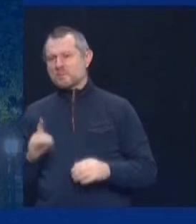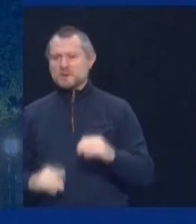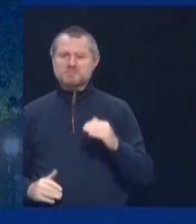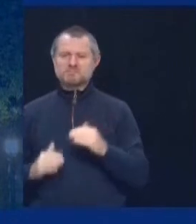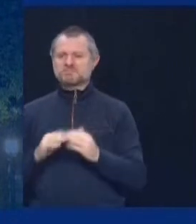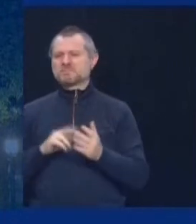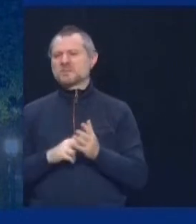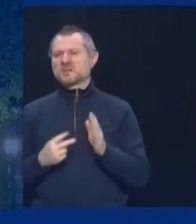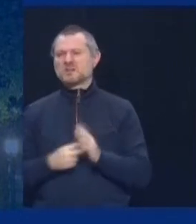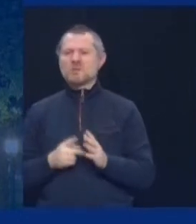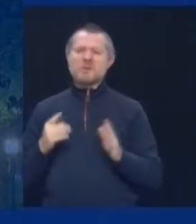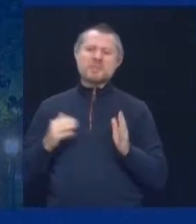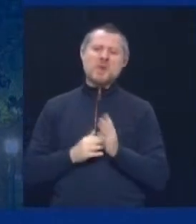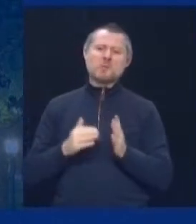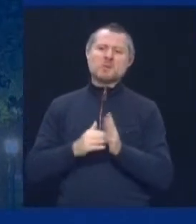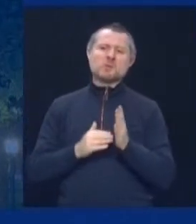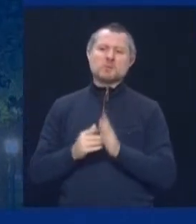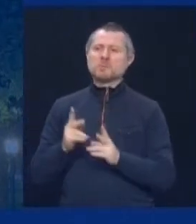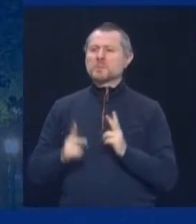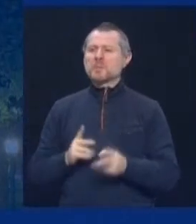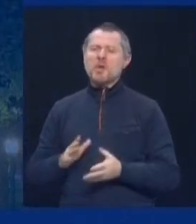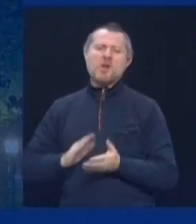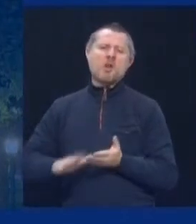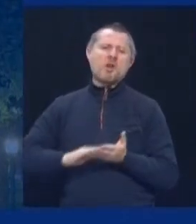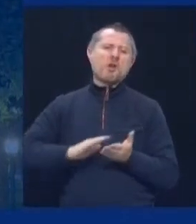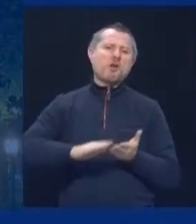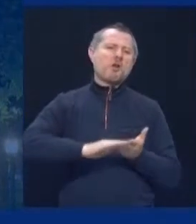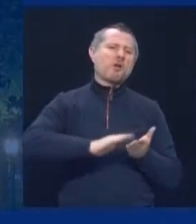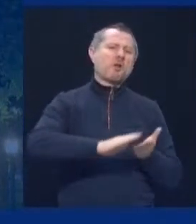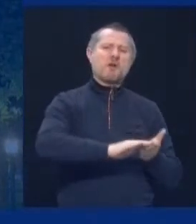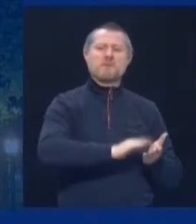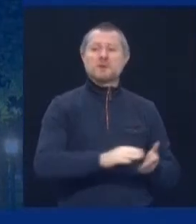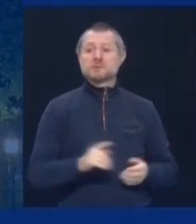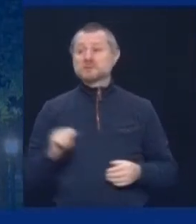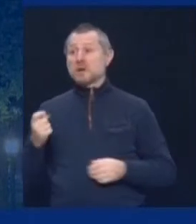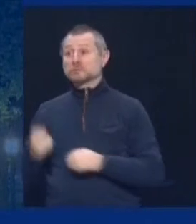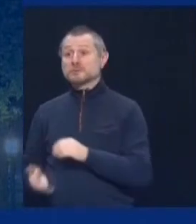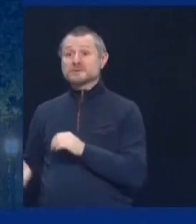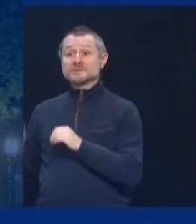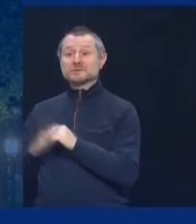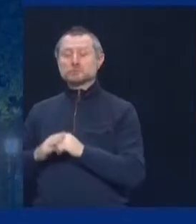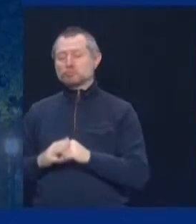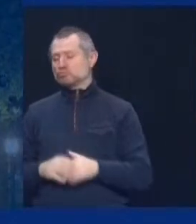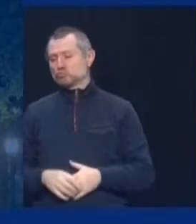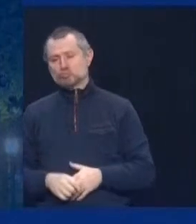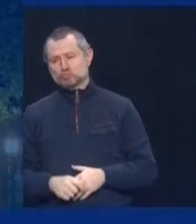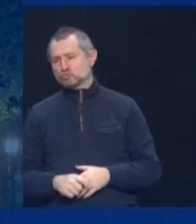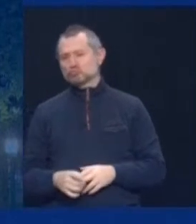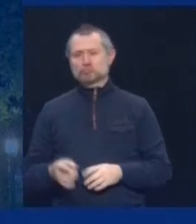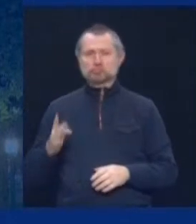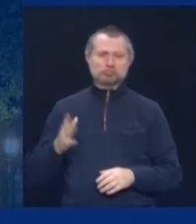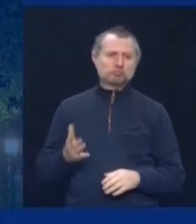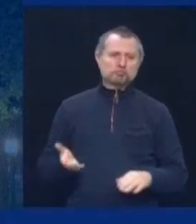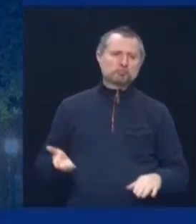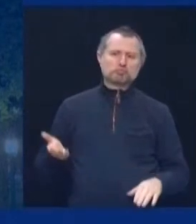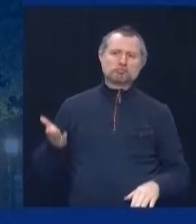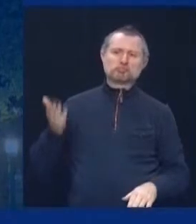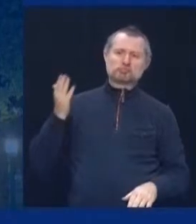of workers. The tax increase would be extraordinarily high.